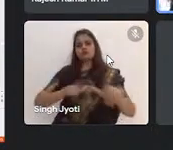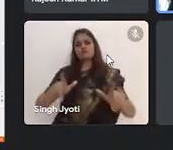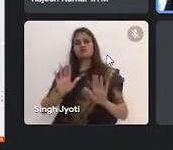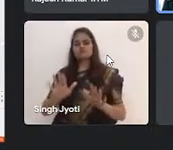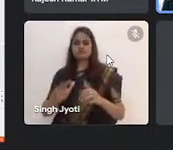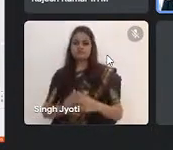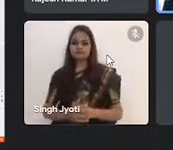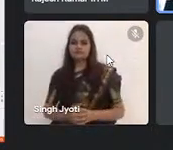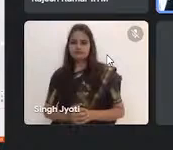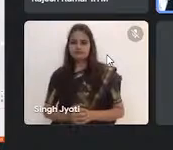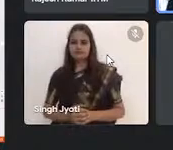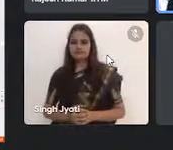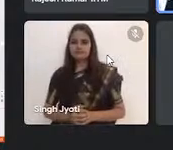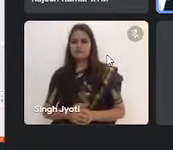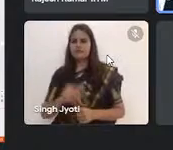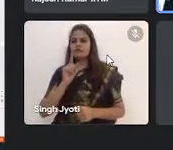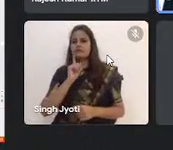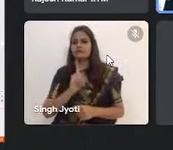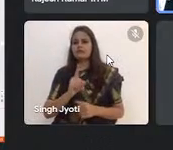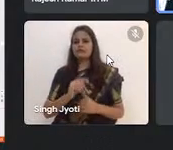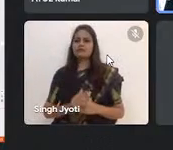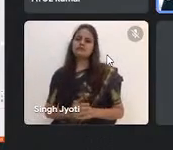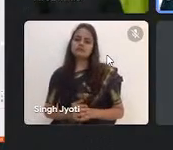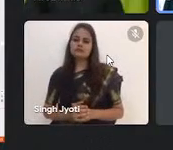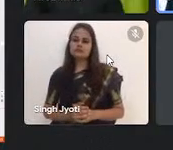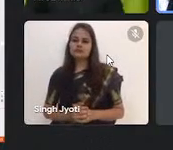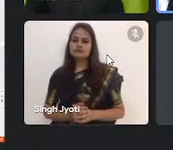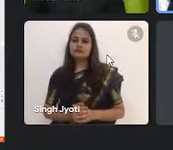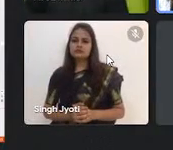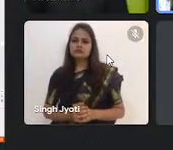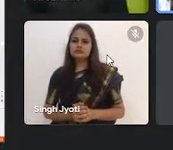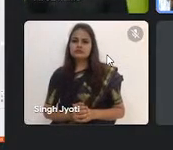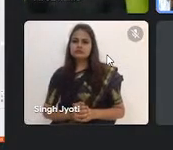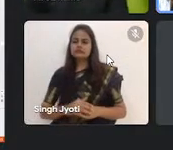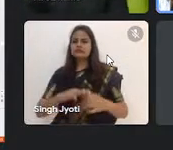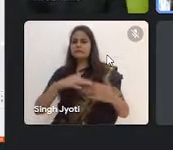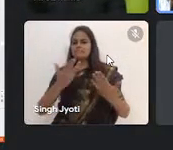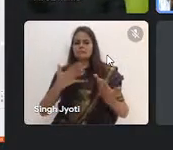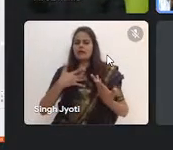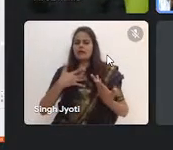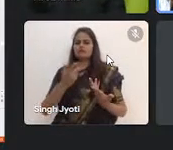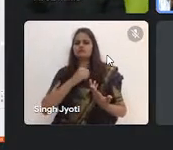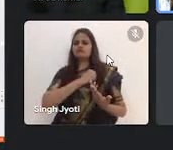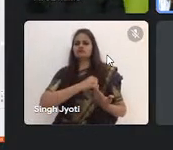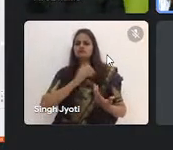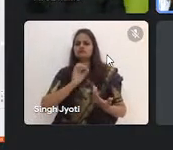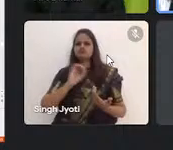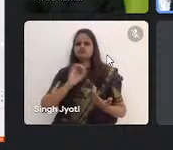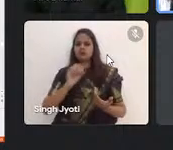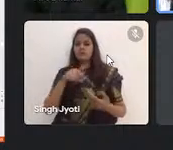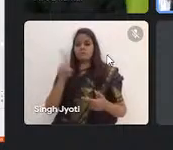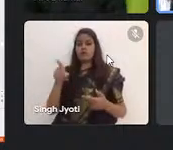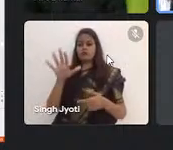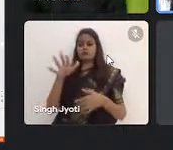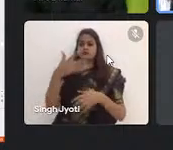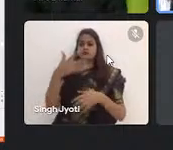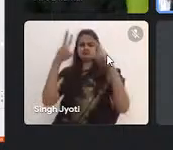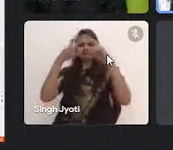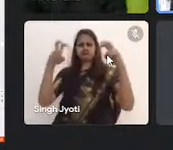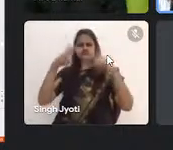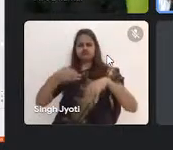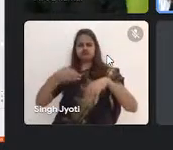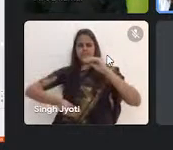But there are many challenges, and I'm not going to apologize for being quite critical about a lot of the research that's